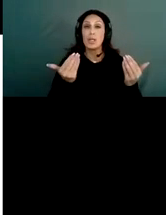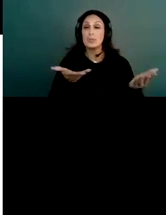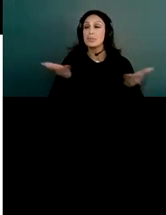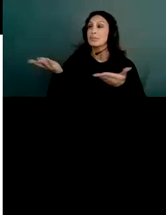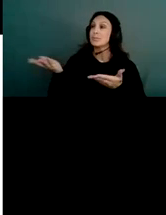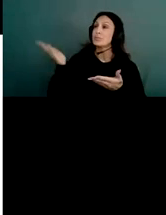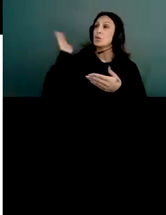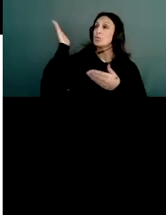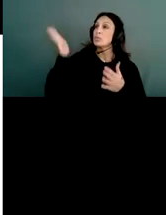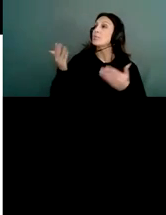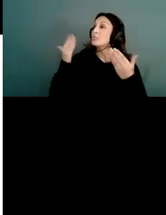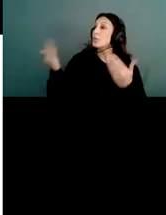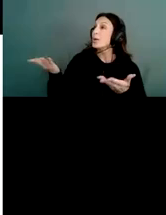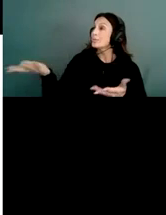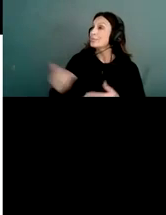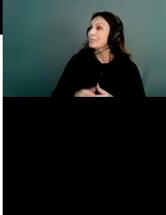get started.